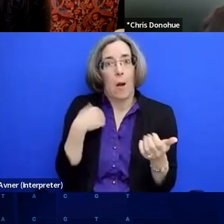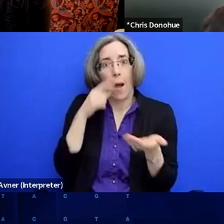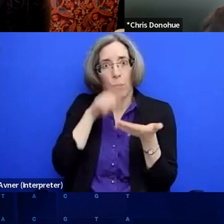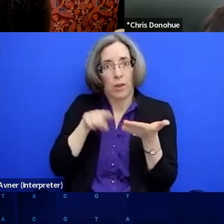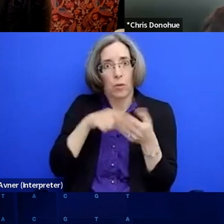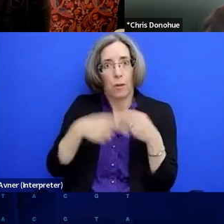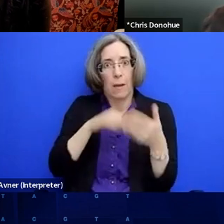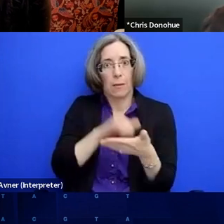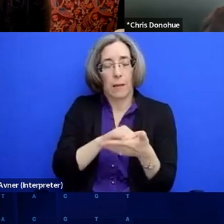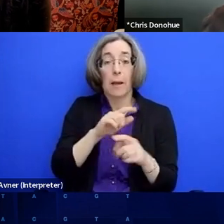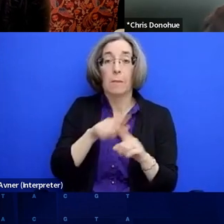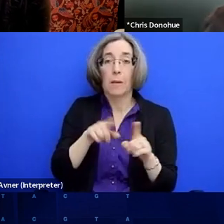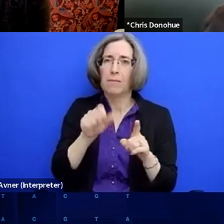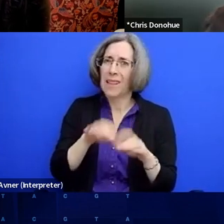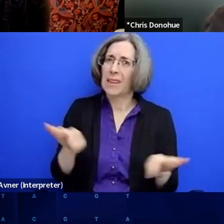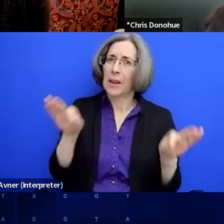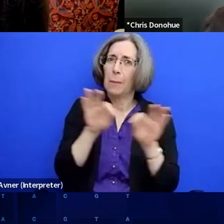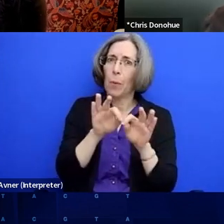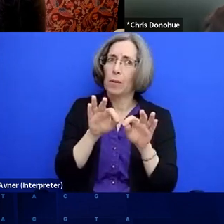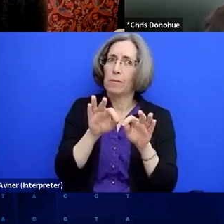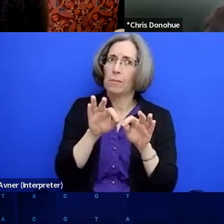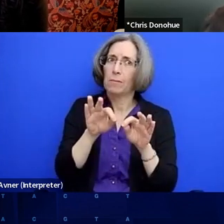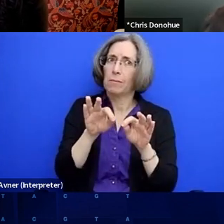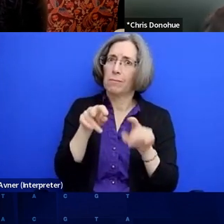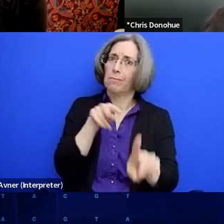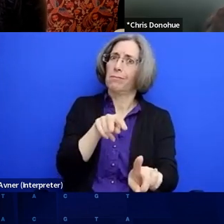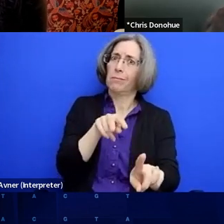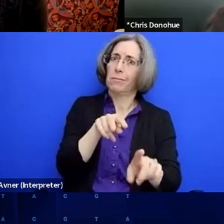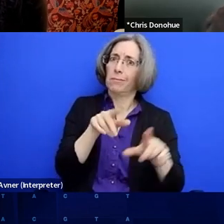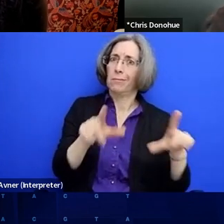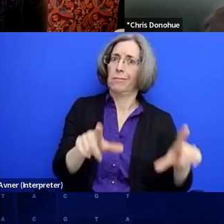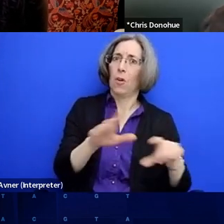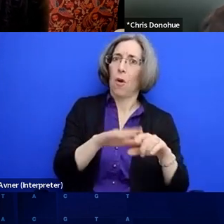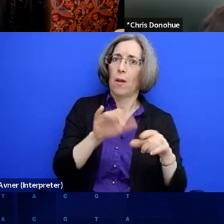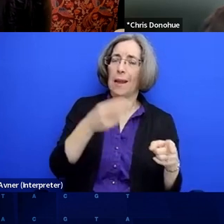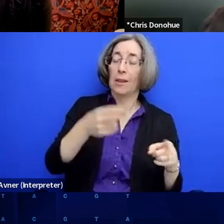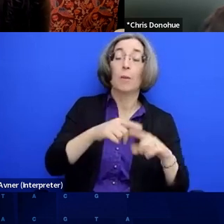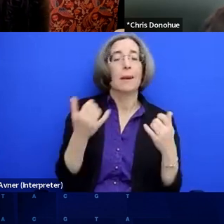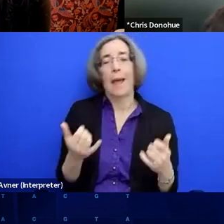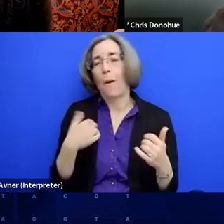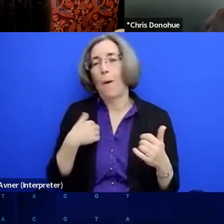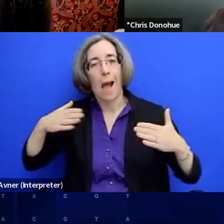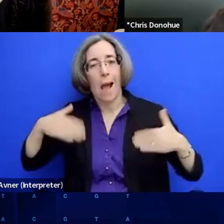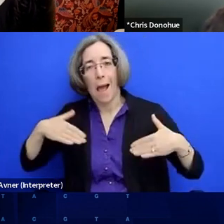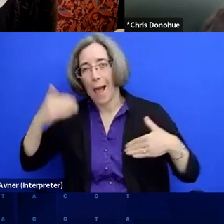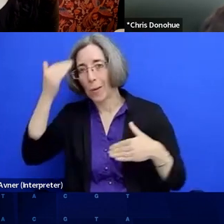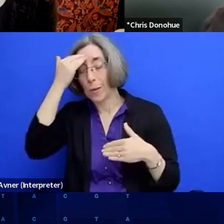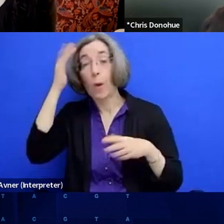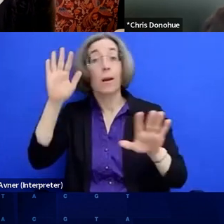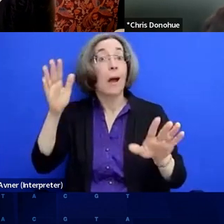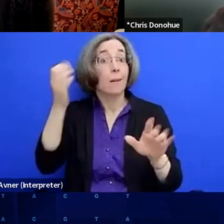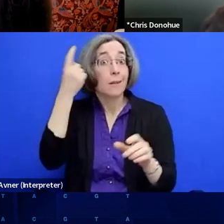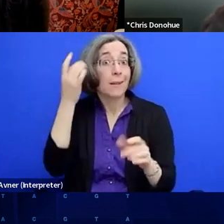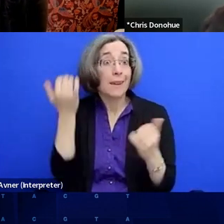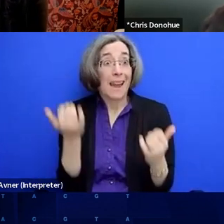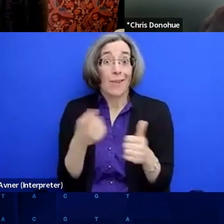bring an important dimension to this history. But at this point of my research, I don't know. I should also mention this is the first time I'm presenting this